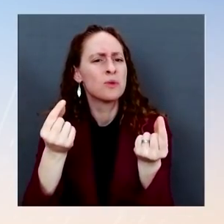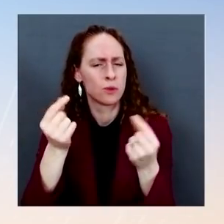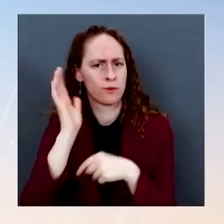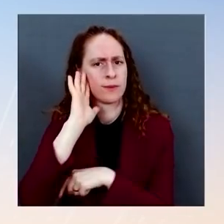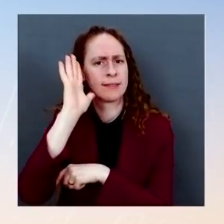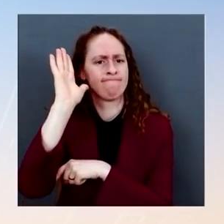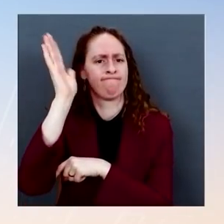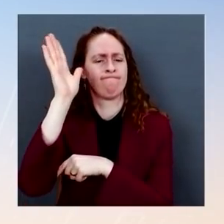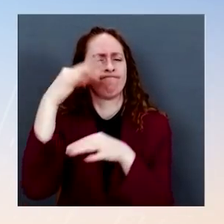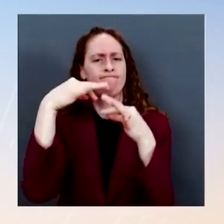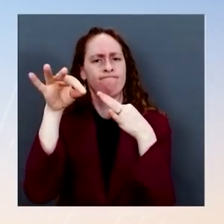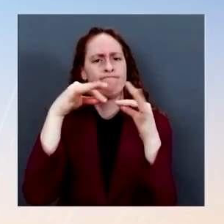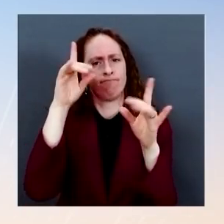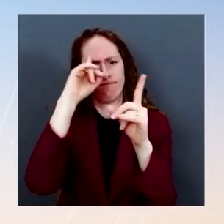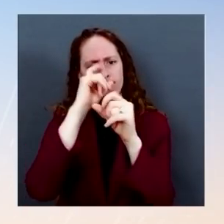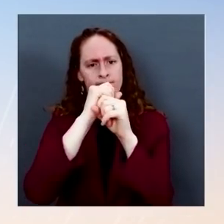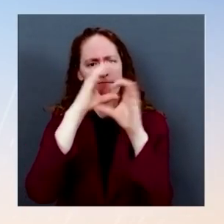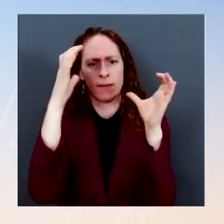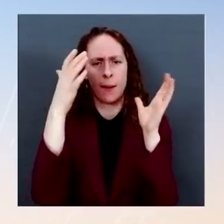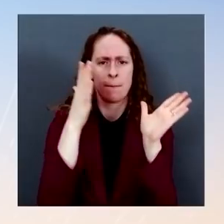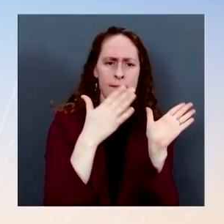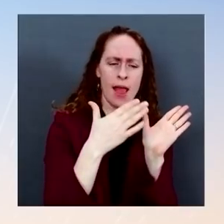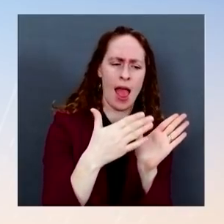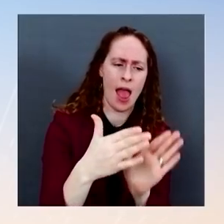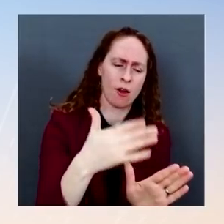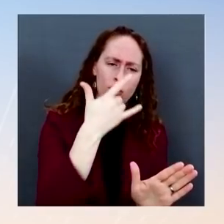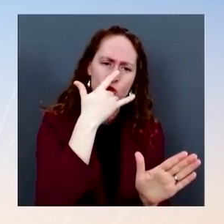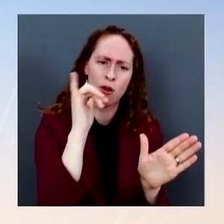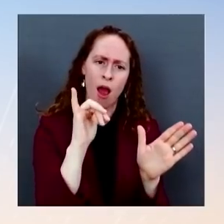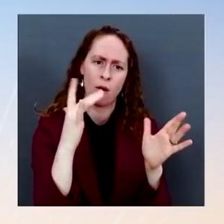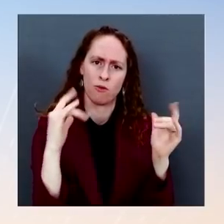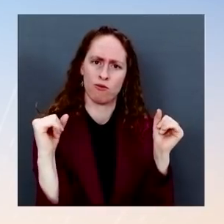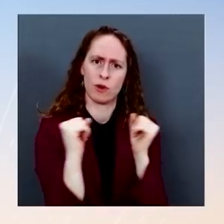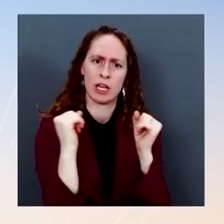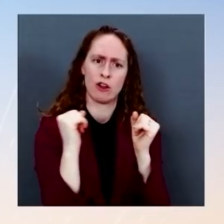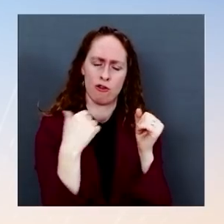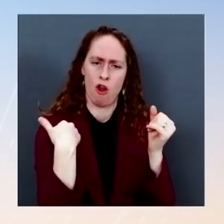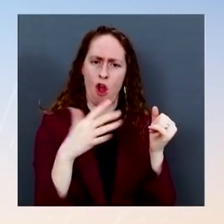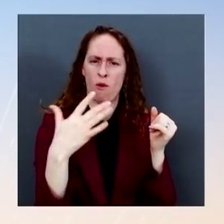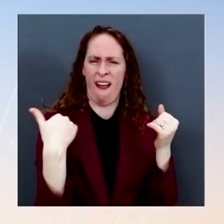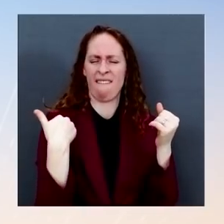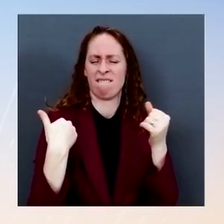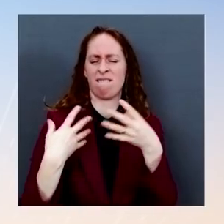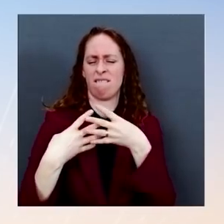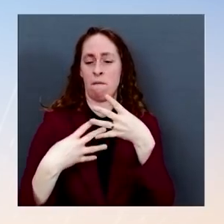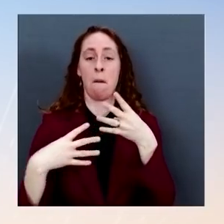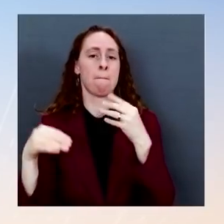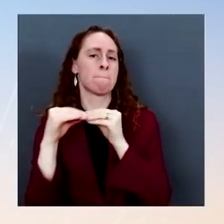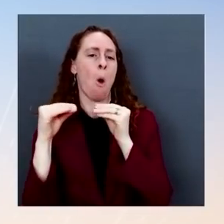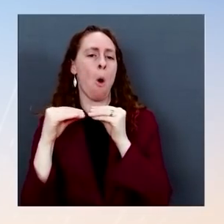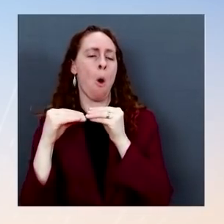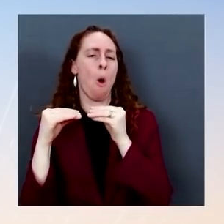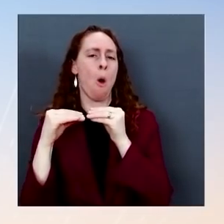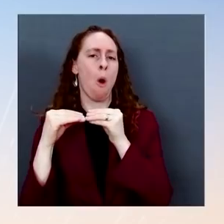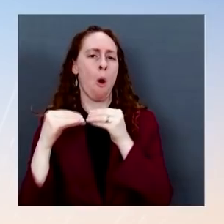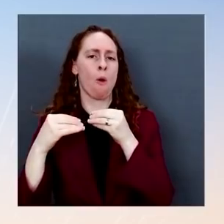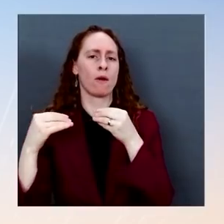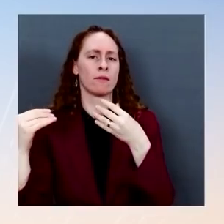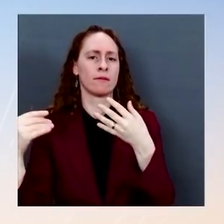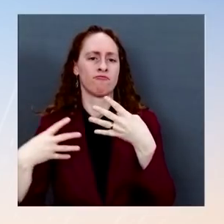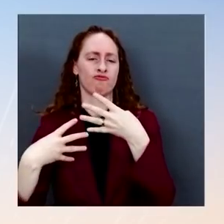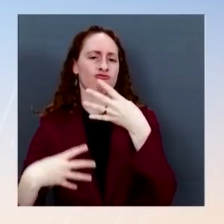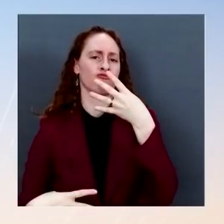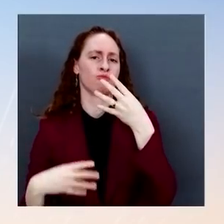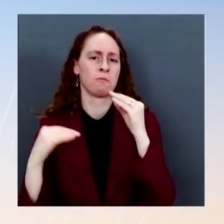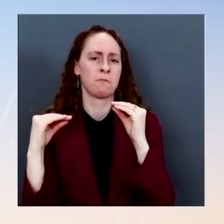taking. The president has been clear that while vaccinated individuals get COVID, he will restate tomorrow, I should say,